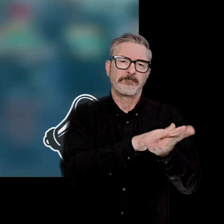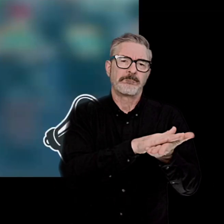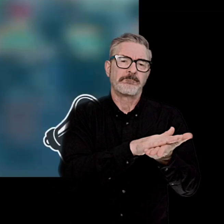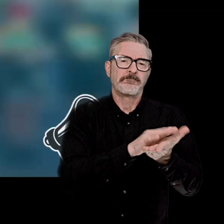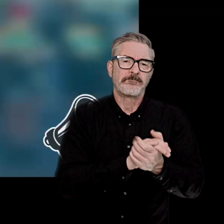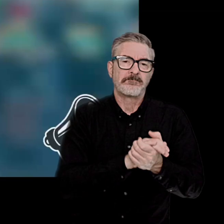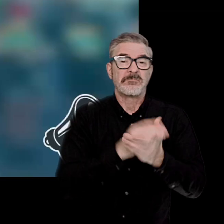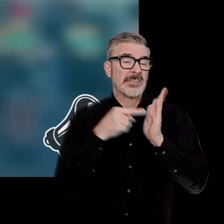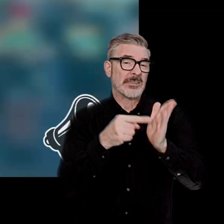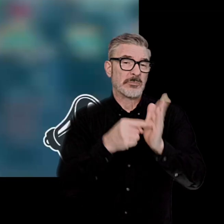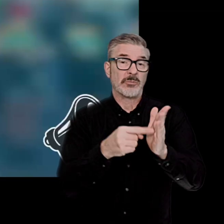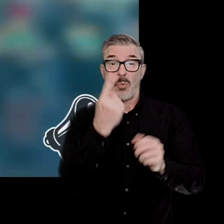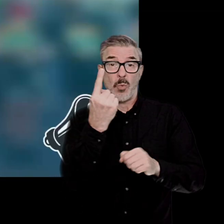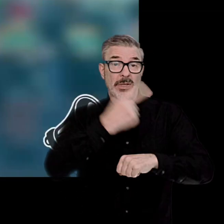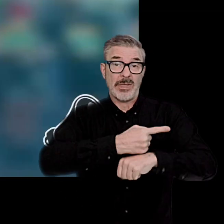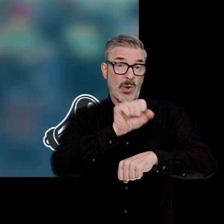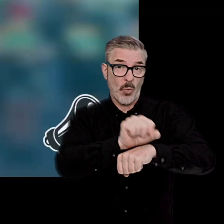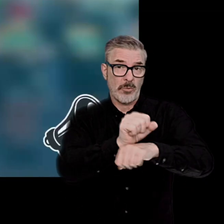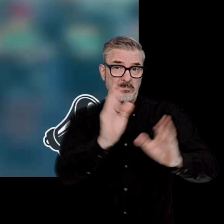or not in your schedule?